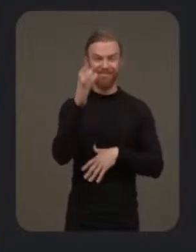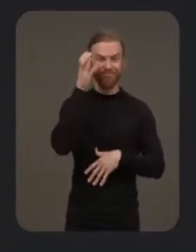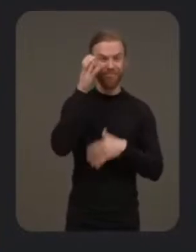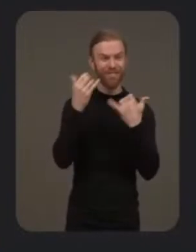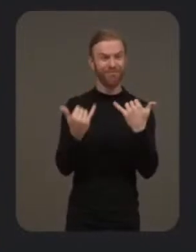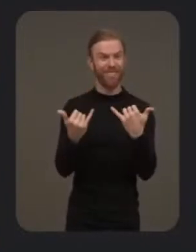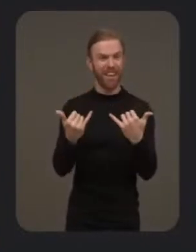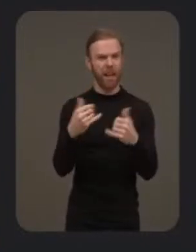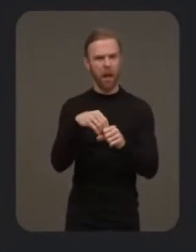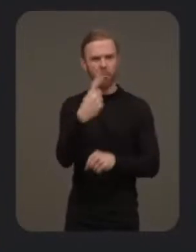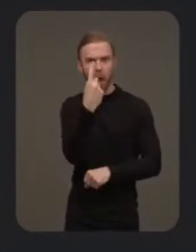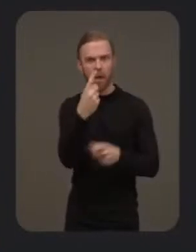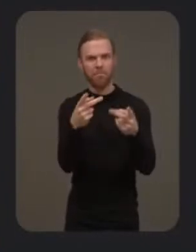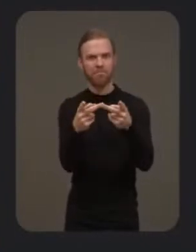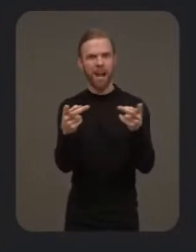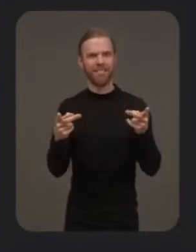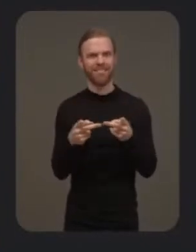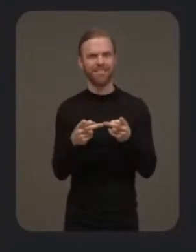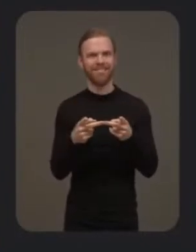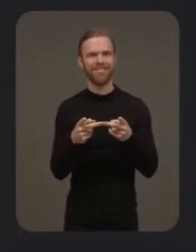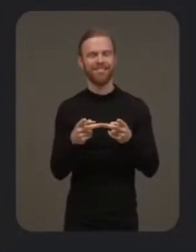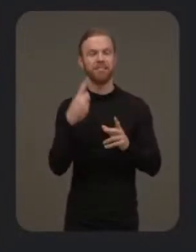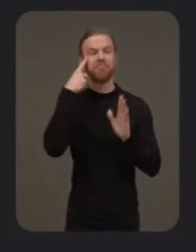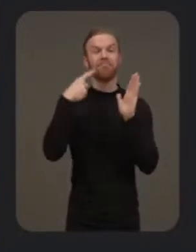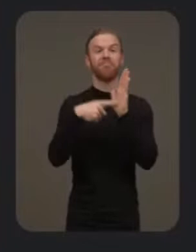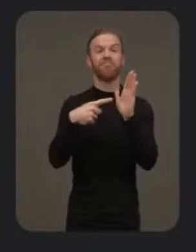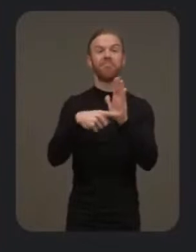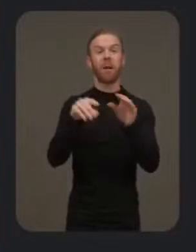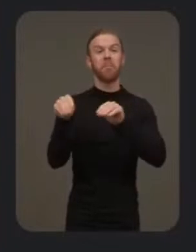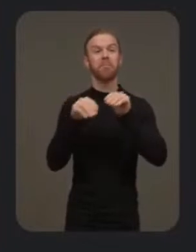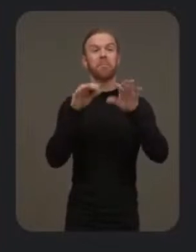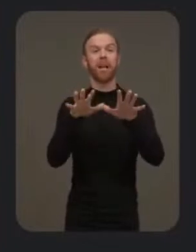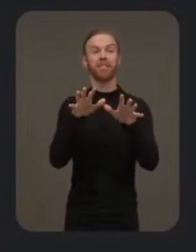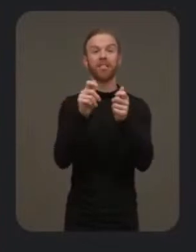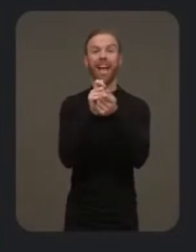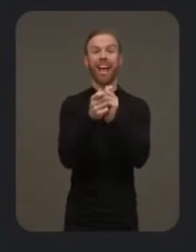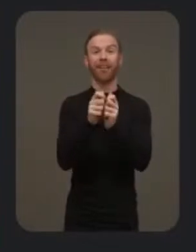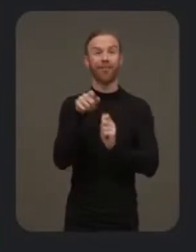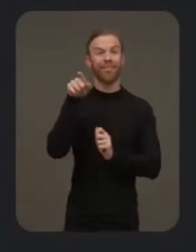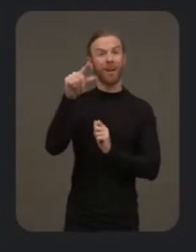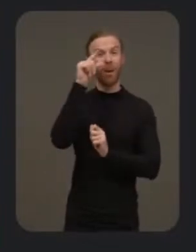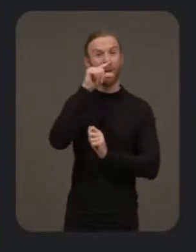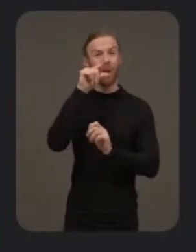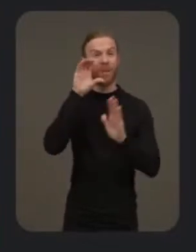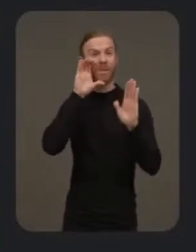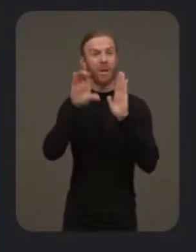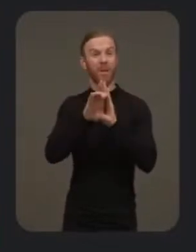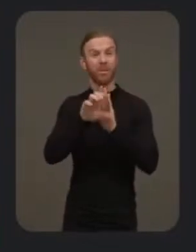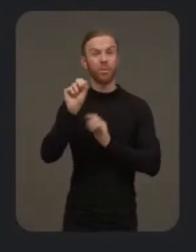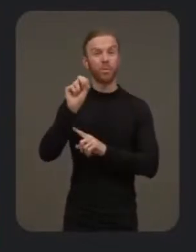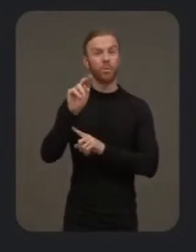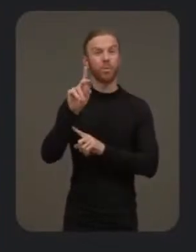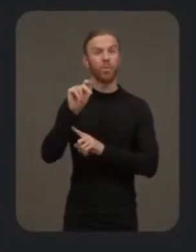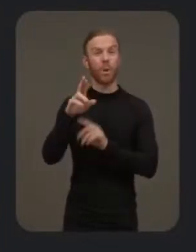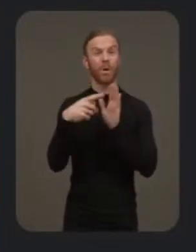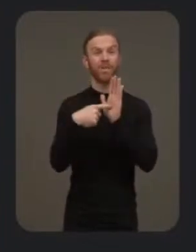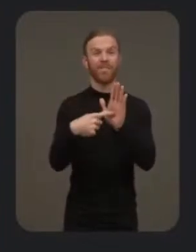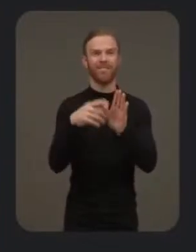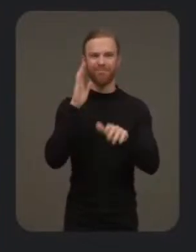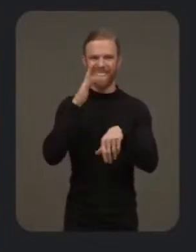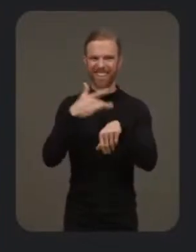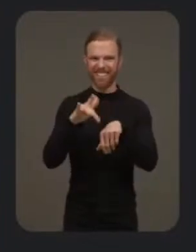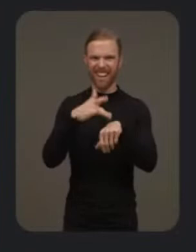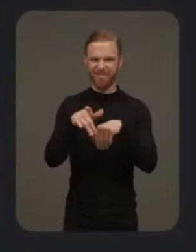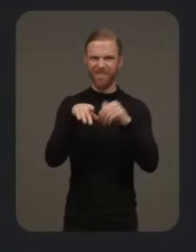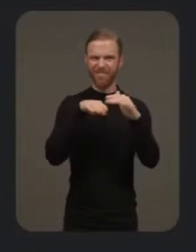today in one place. For example, the new Magic Editor in Google Photos that Sundar showed you, it'll be available